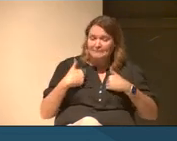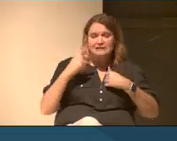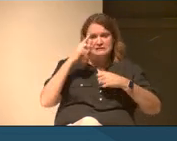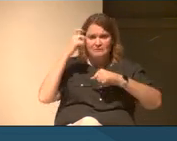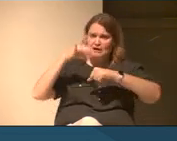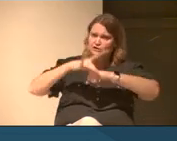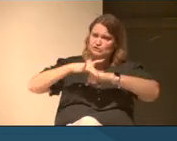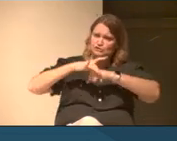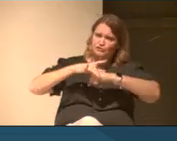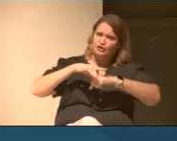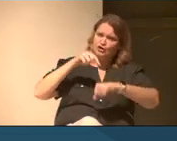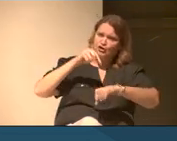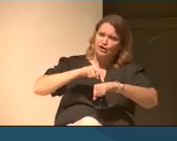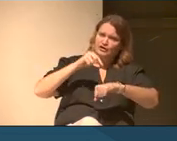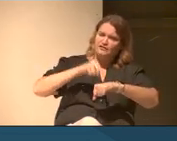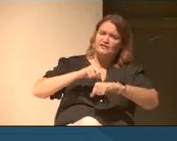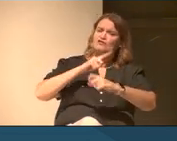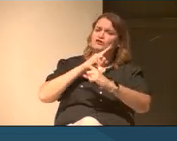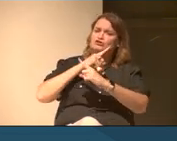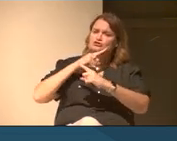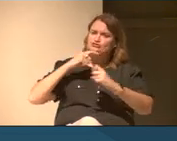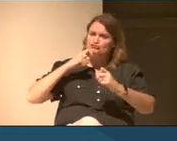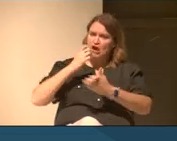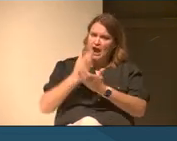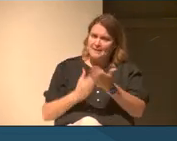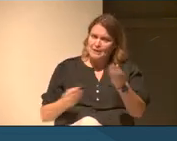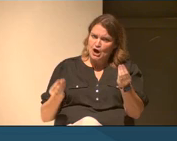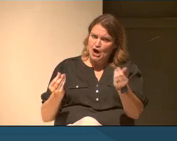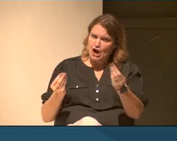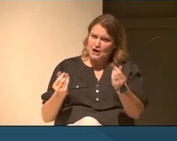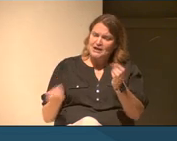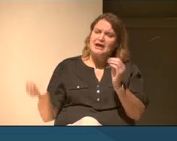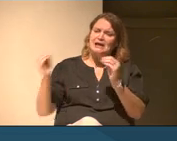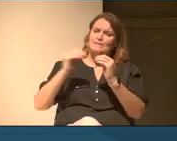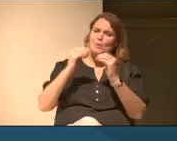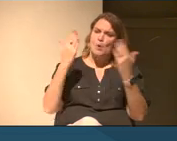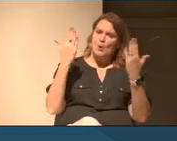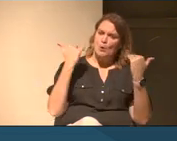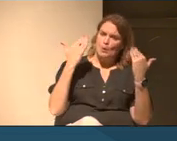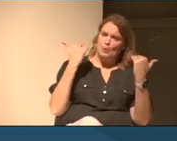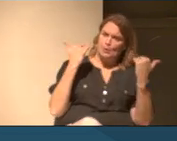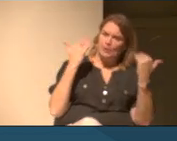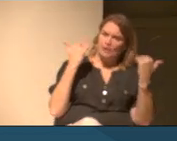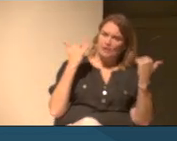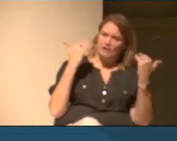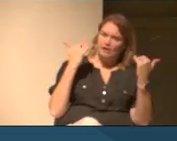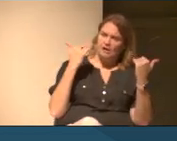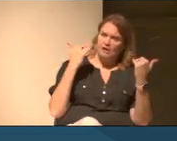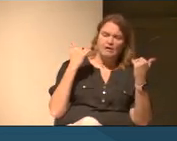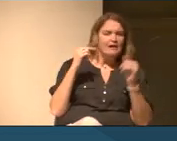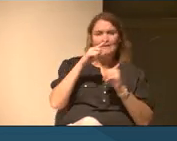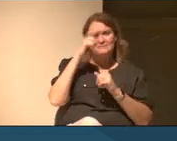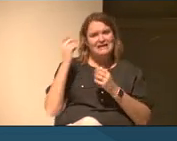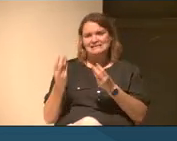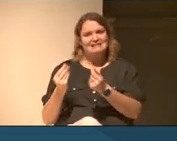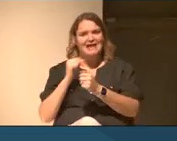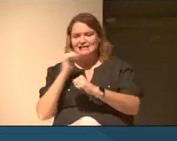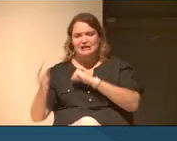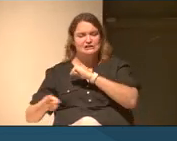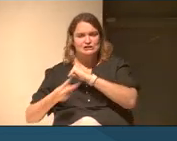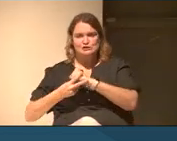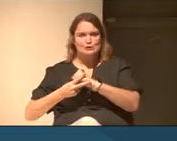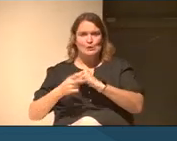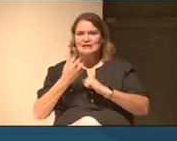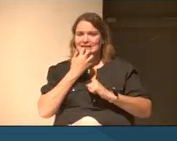actually, the dry part of the Earth has actually been a little bit cooler than it would have been if it was absorbing all the heat itself. So the ocean has sort of taken some of